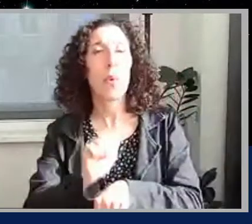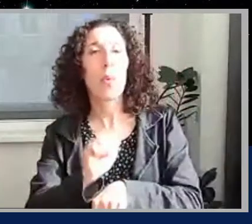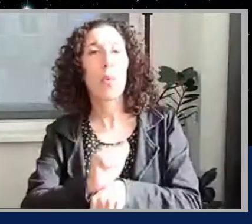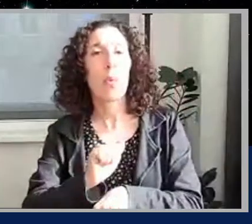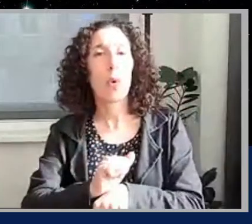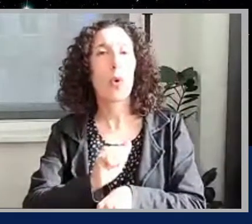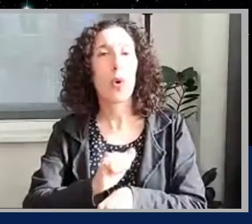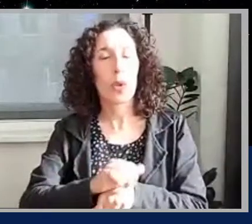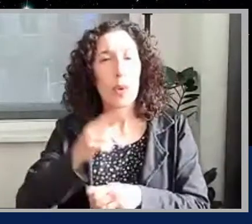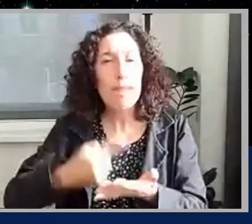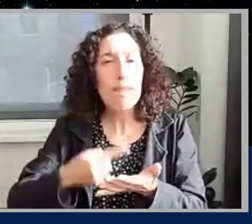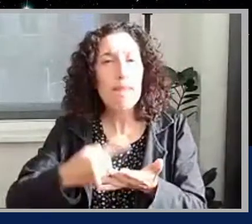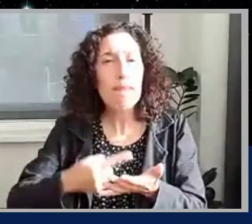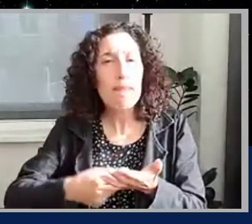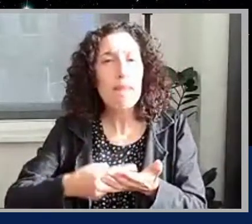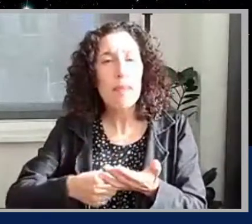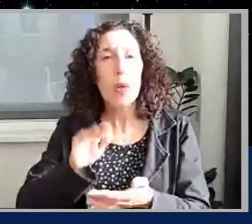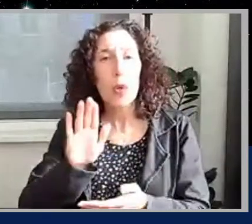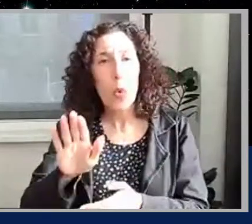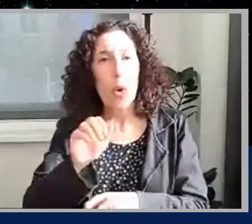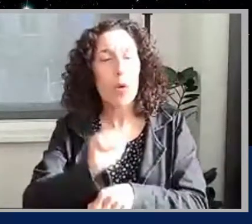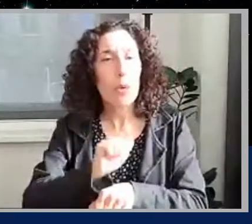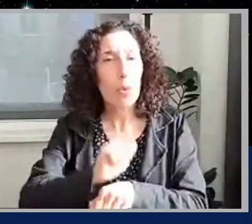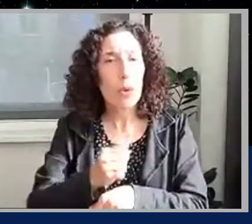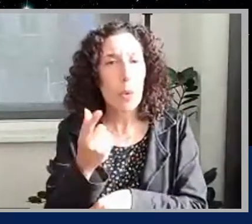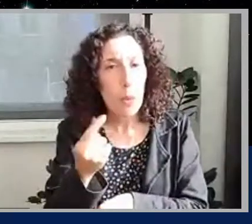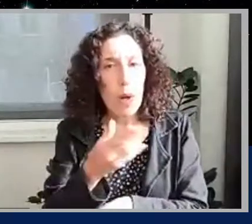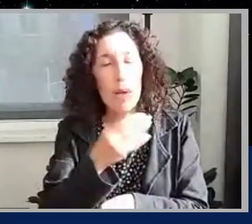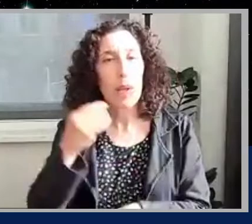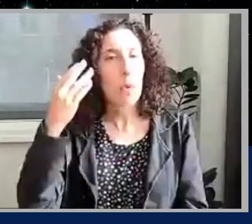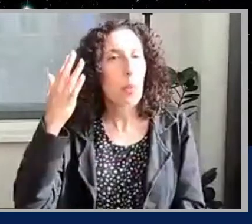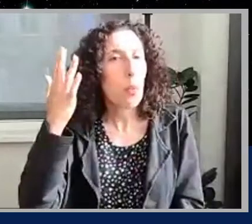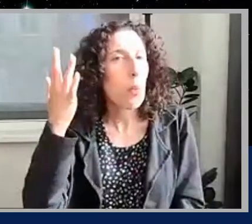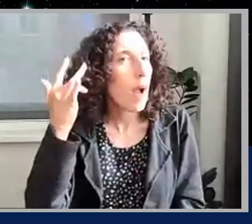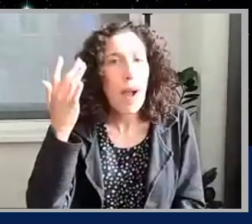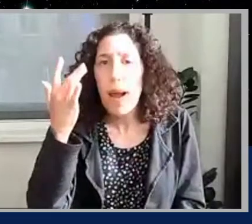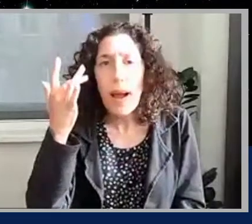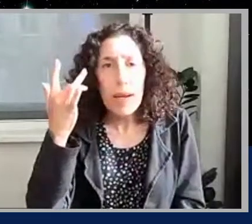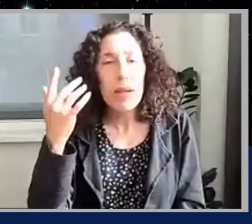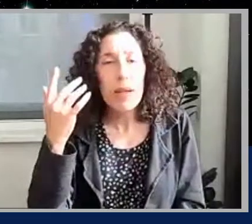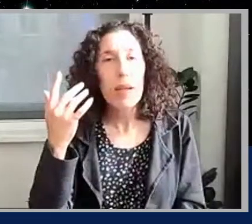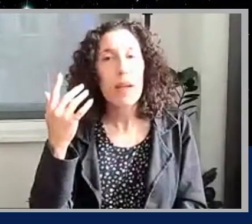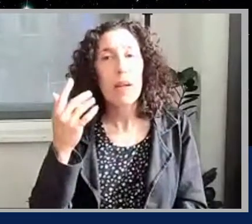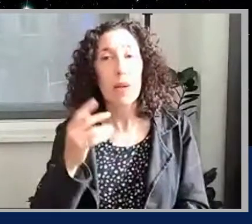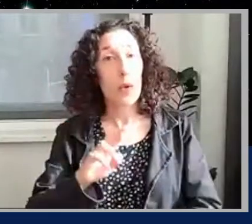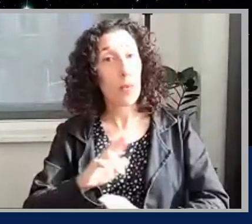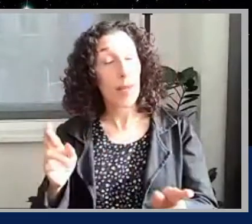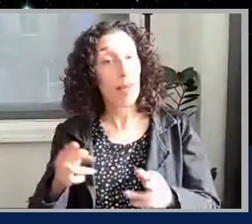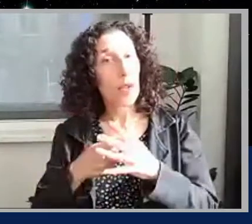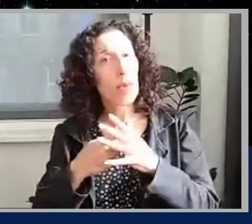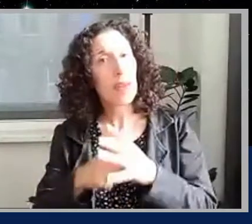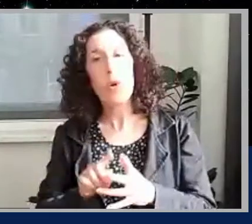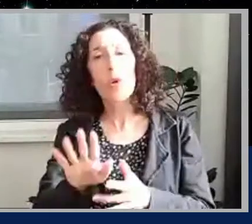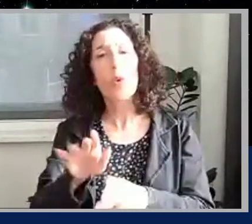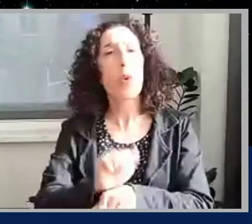important to you. Sort of why do you do what you do? And who wants to go first?